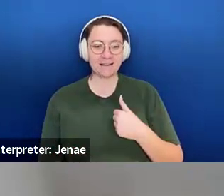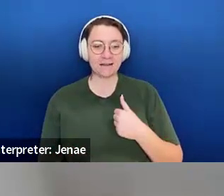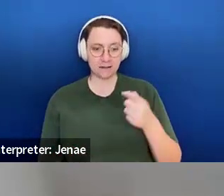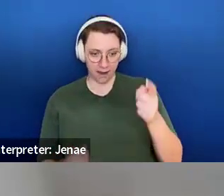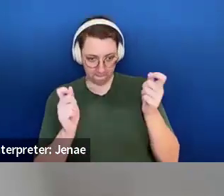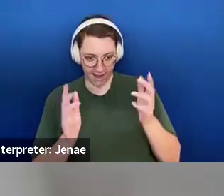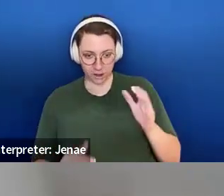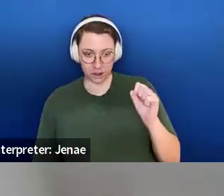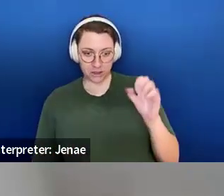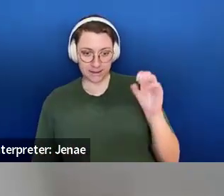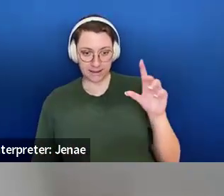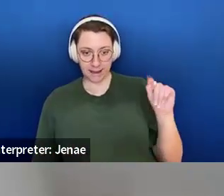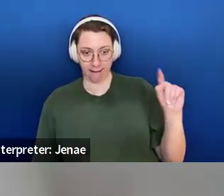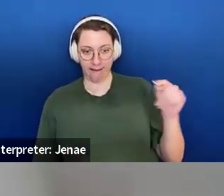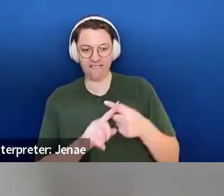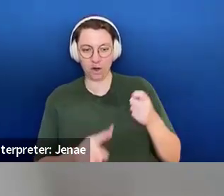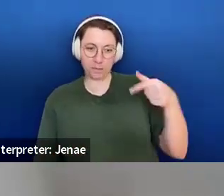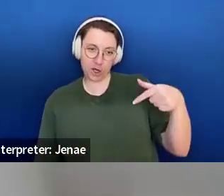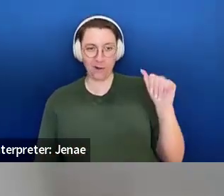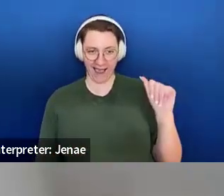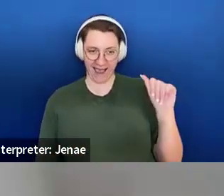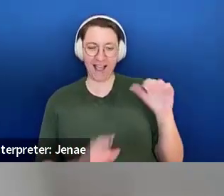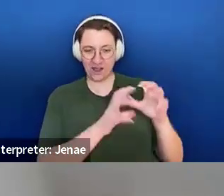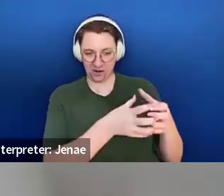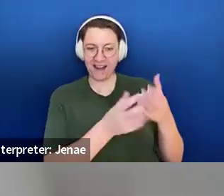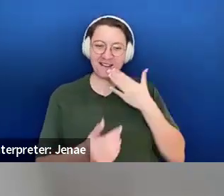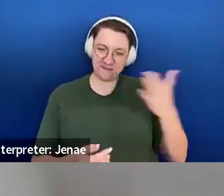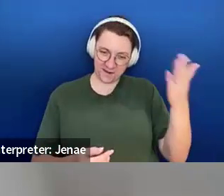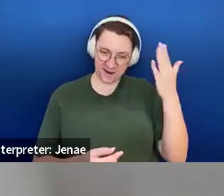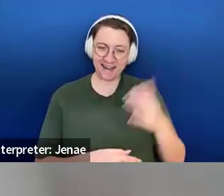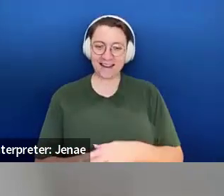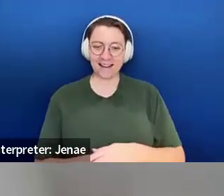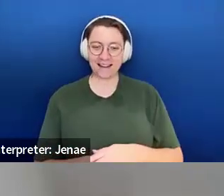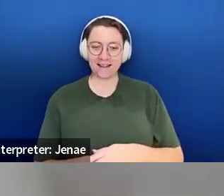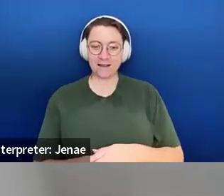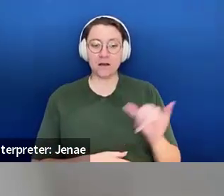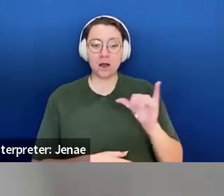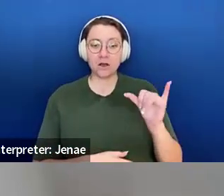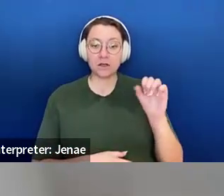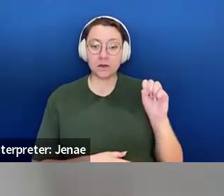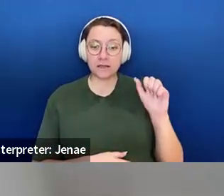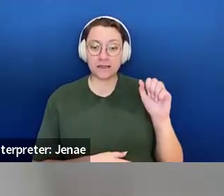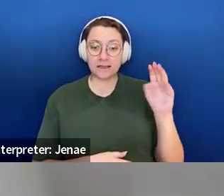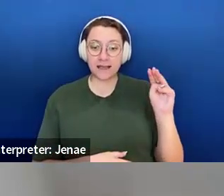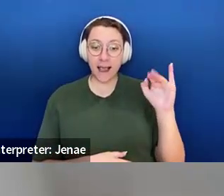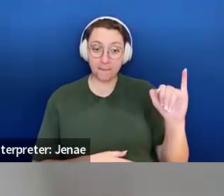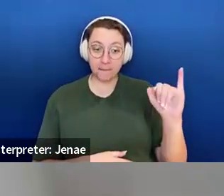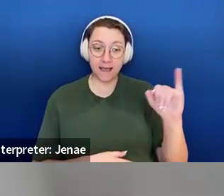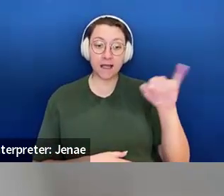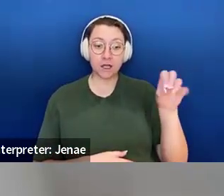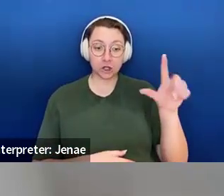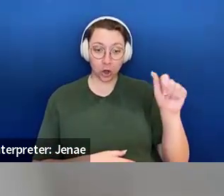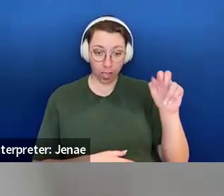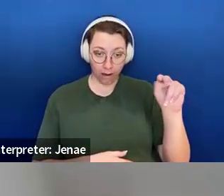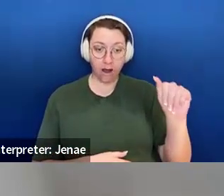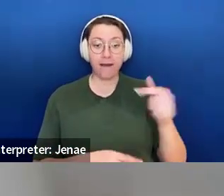manager, Scott Barr from our QA unit. Good morning, Scott. We've also got Sammy Lynn on and Jolana from